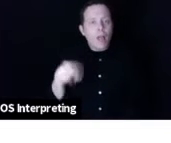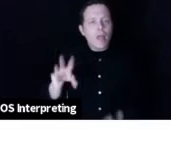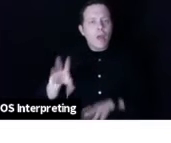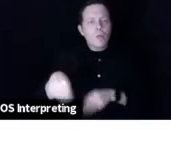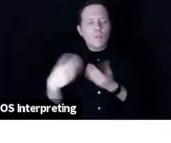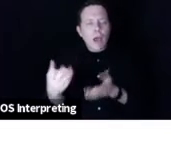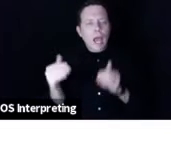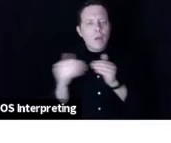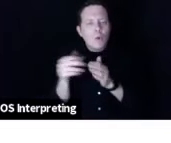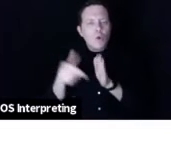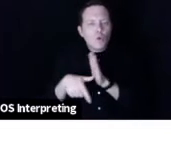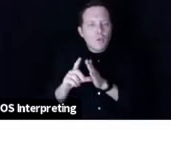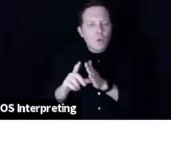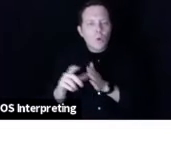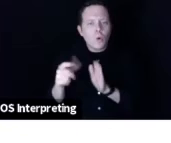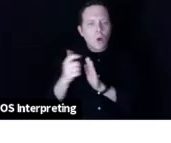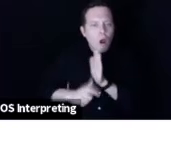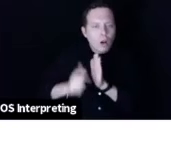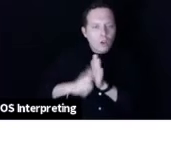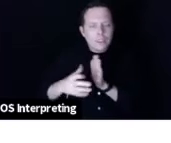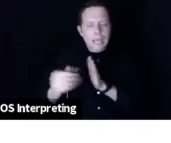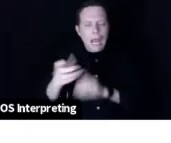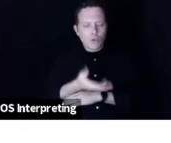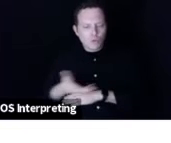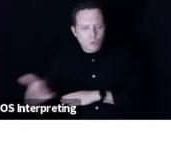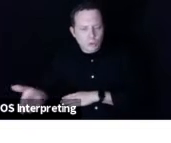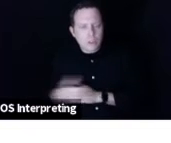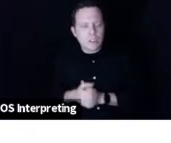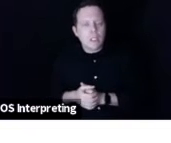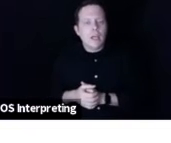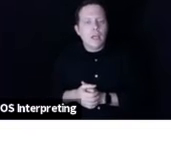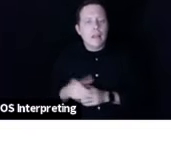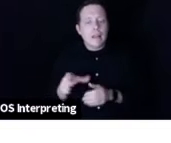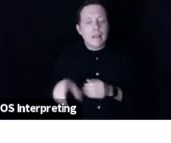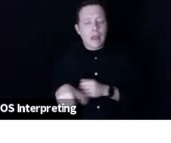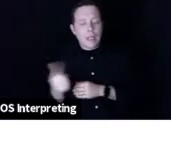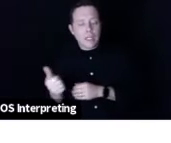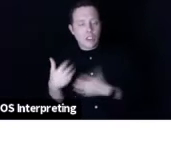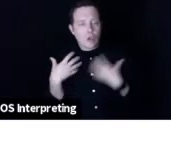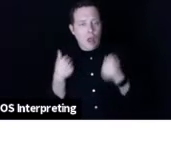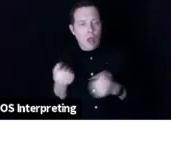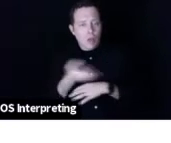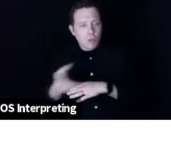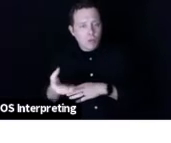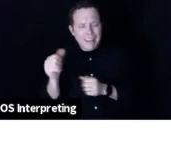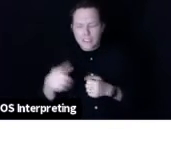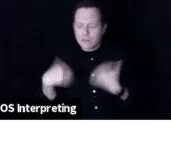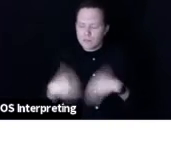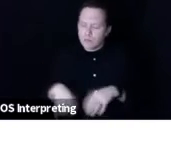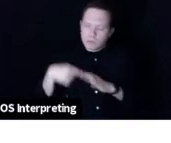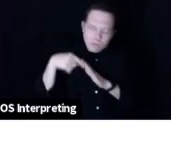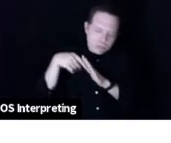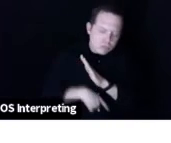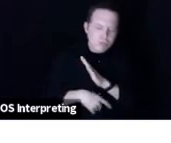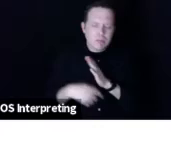resources. The additional health resources are a comprehensive list of websites